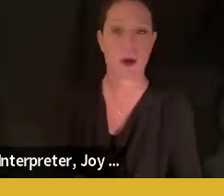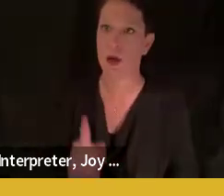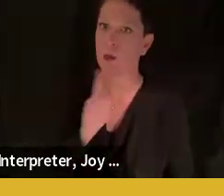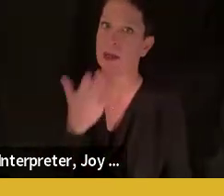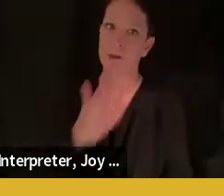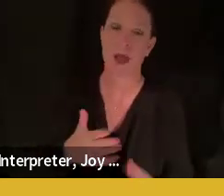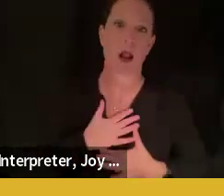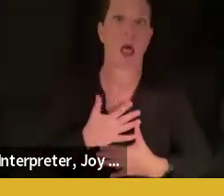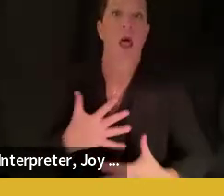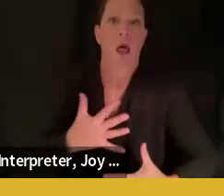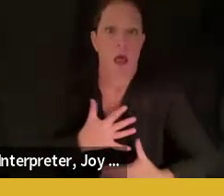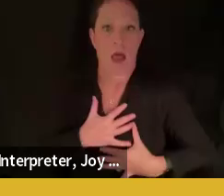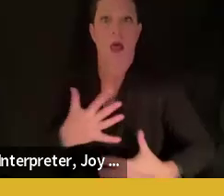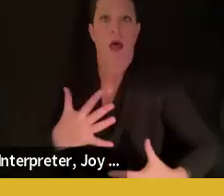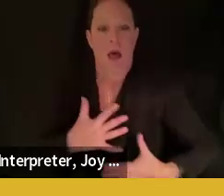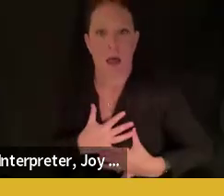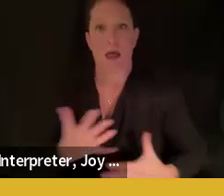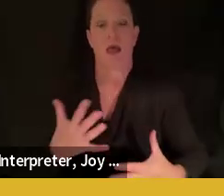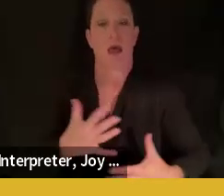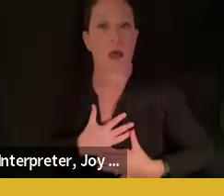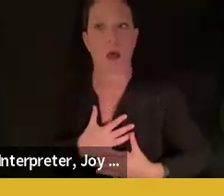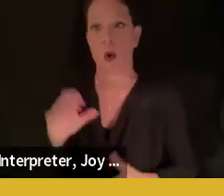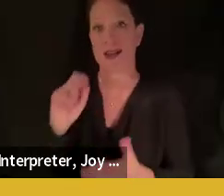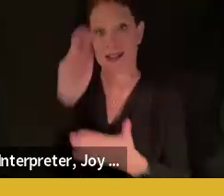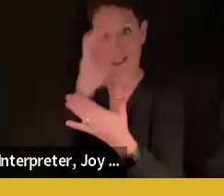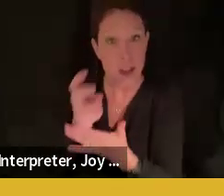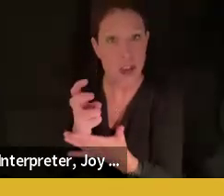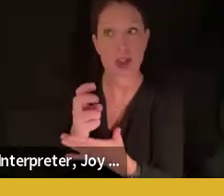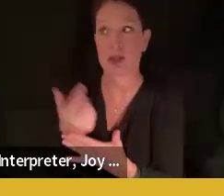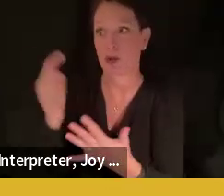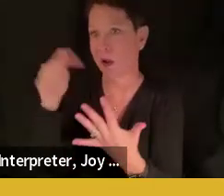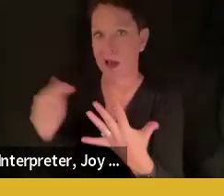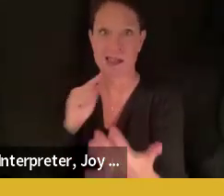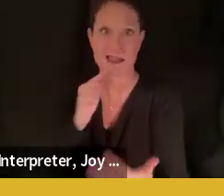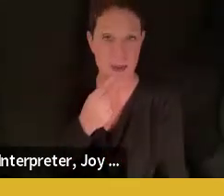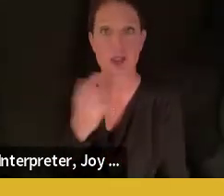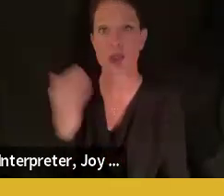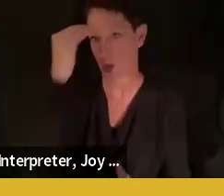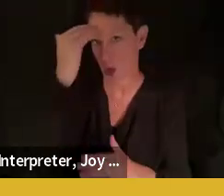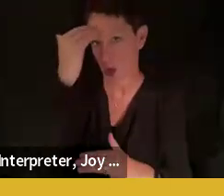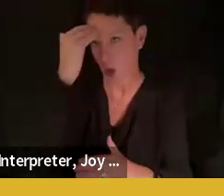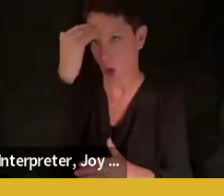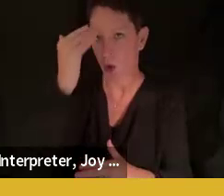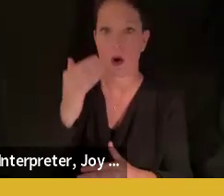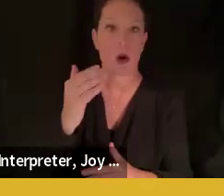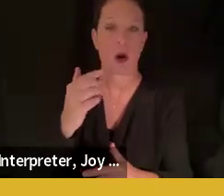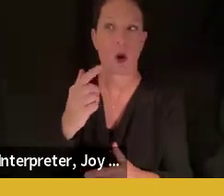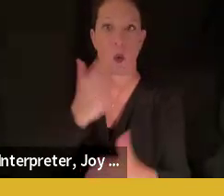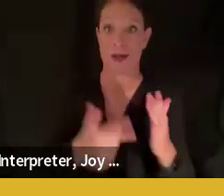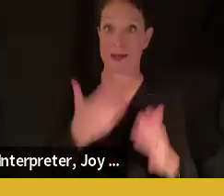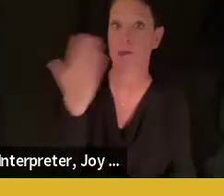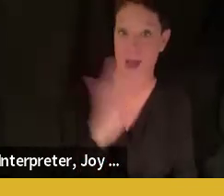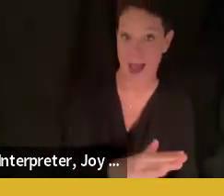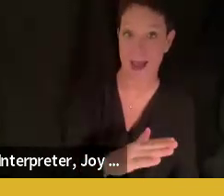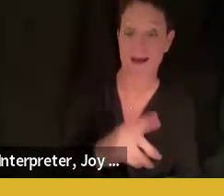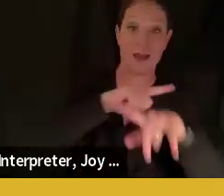symptoms like shortness of breath, seizures, or anything that Maria discussed, you want to make sure you know what is bad for you and